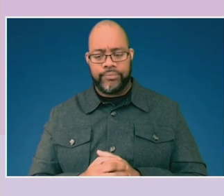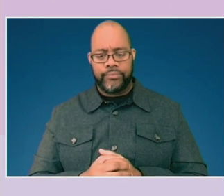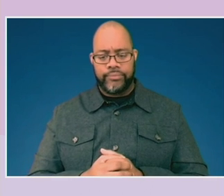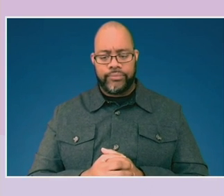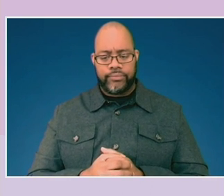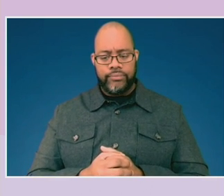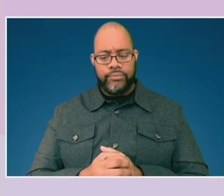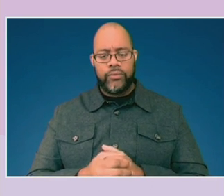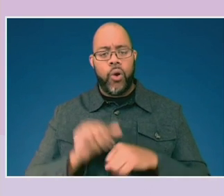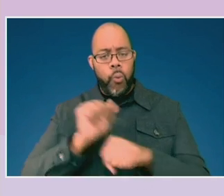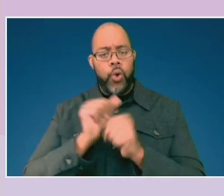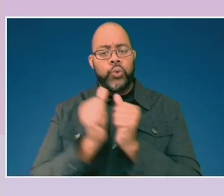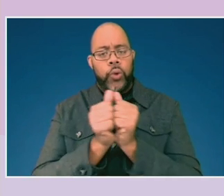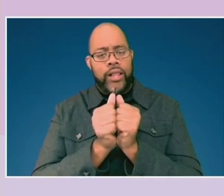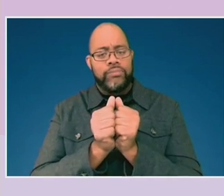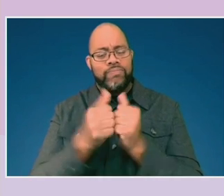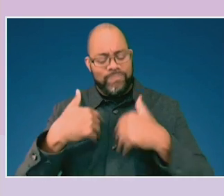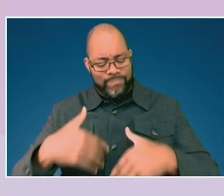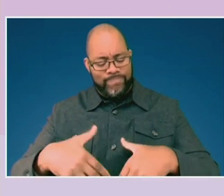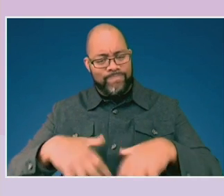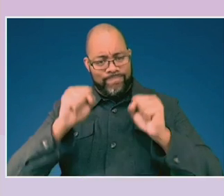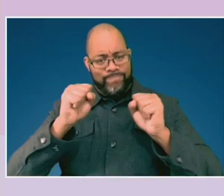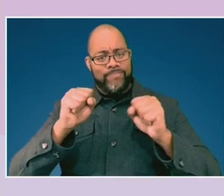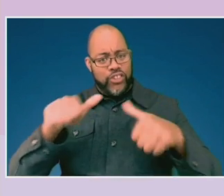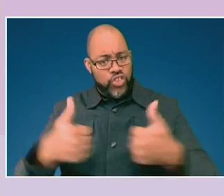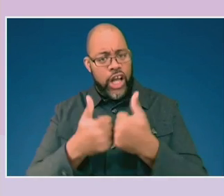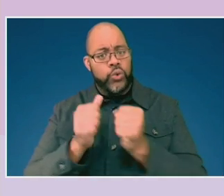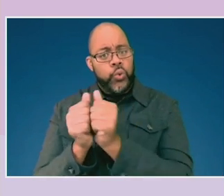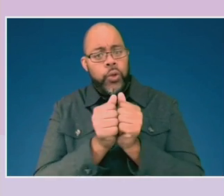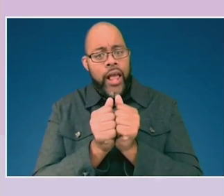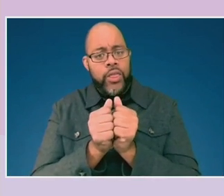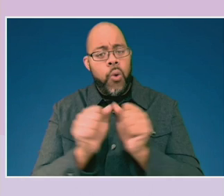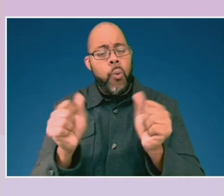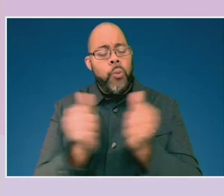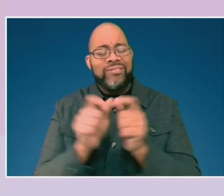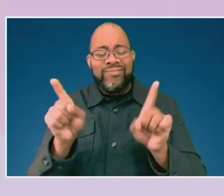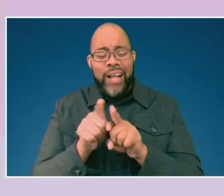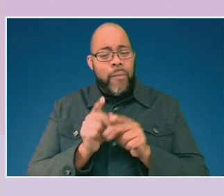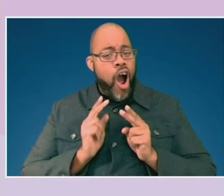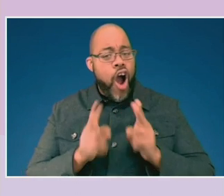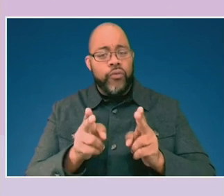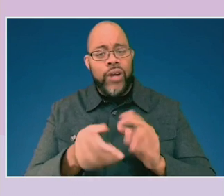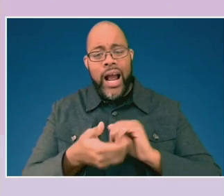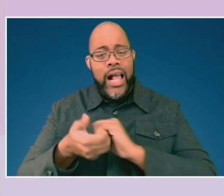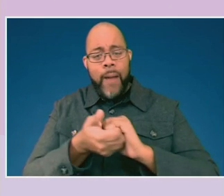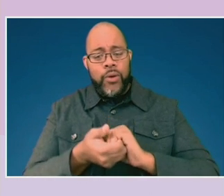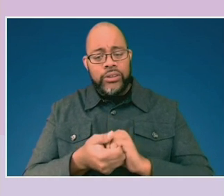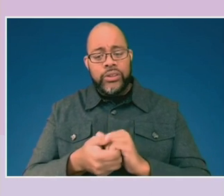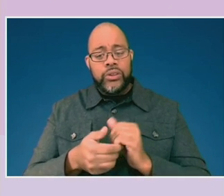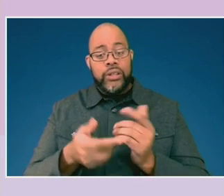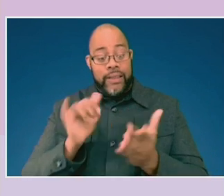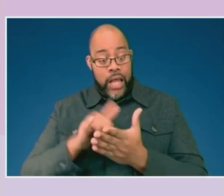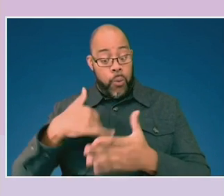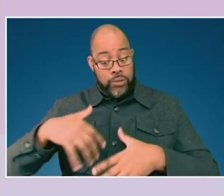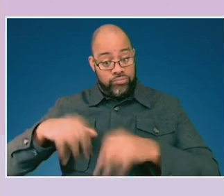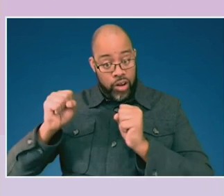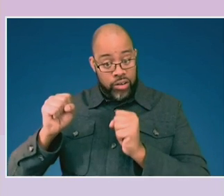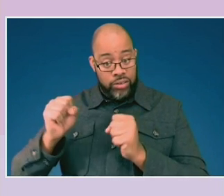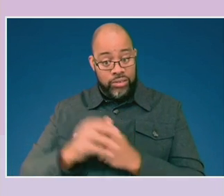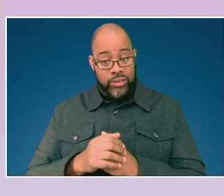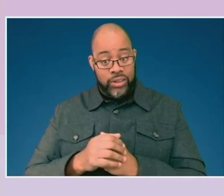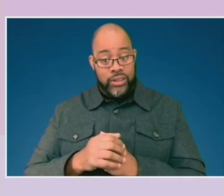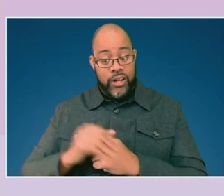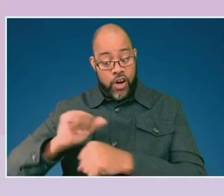together. Let's take on this youth mental health crisis with the same urgency and collaboration with which we took on the